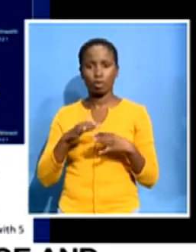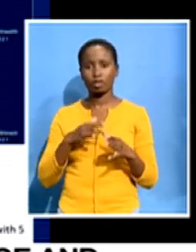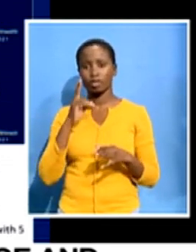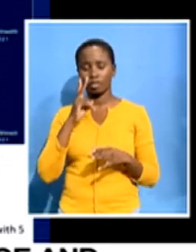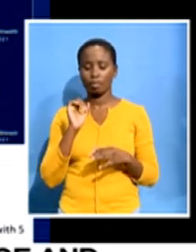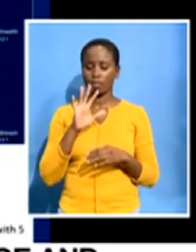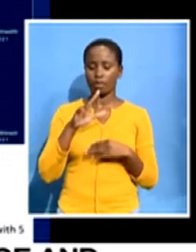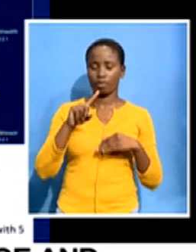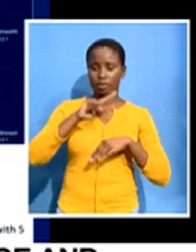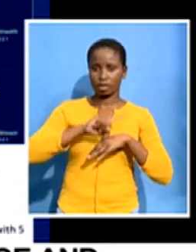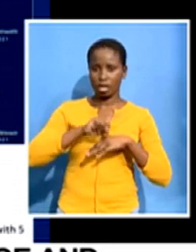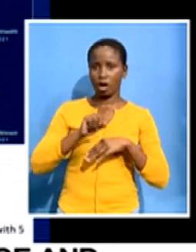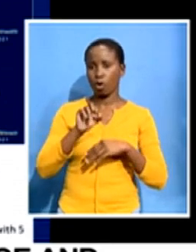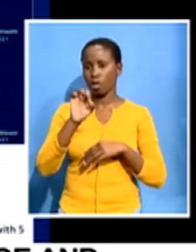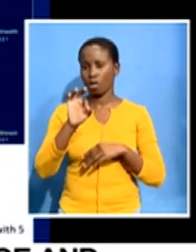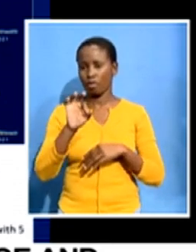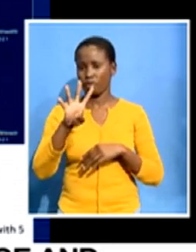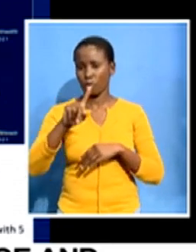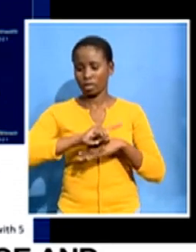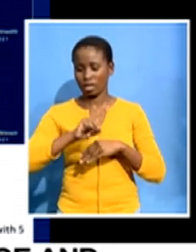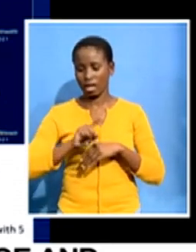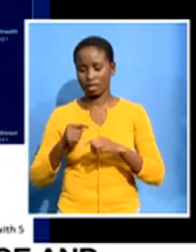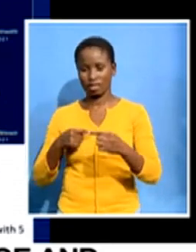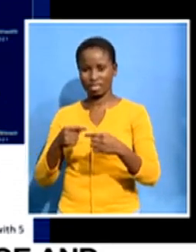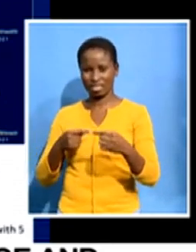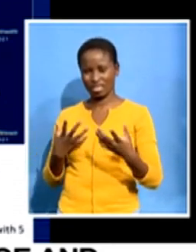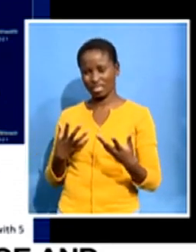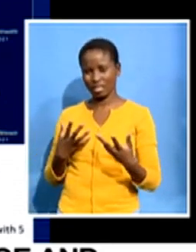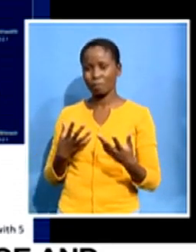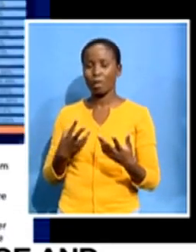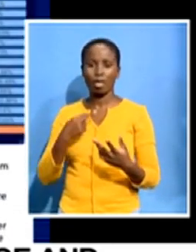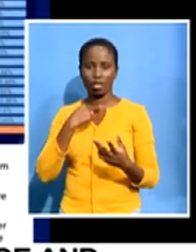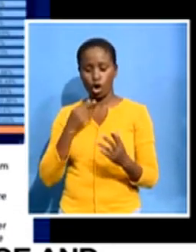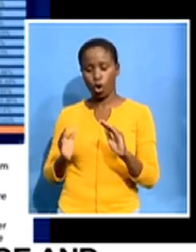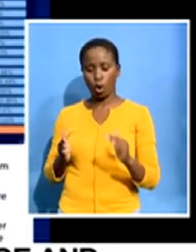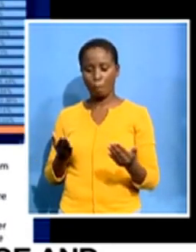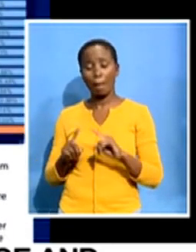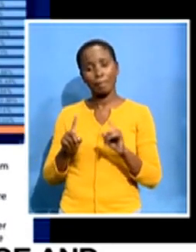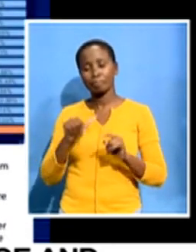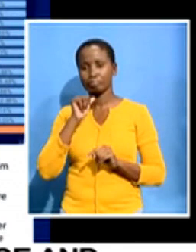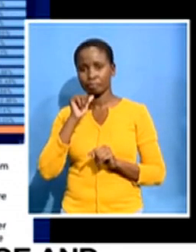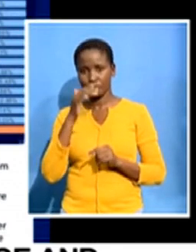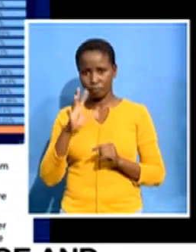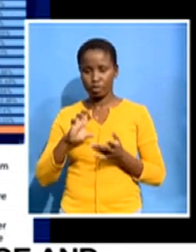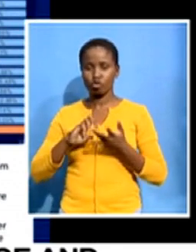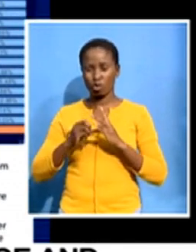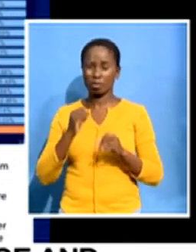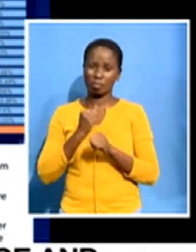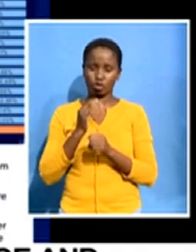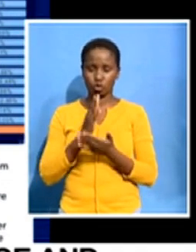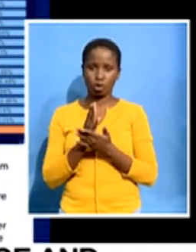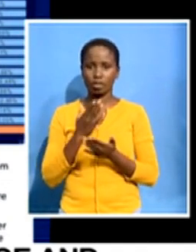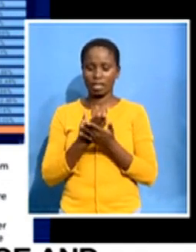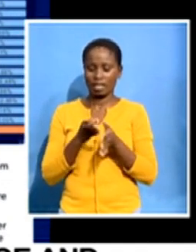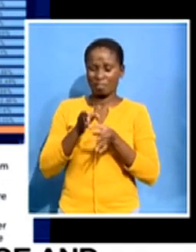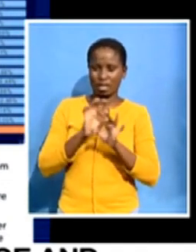it's interpretation. But even with that, we make sure that we interpret what's happening. In the rural, the cases are slightly